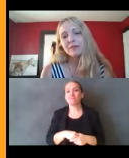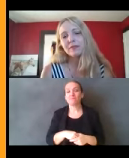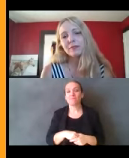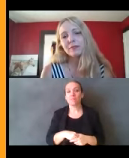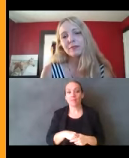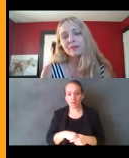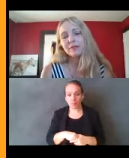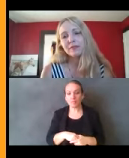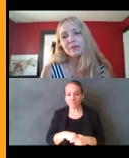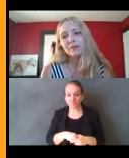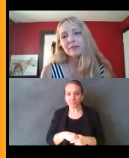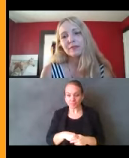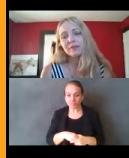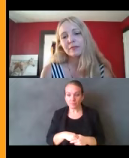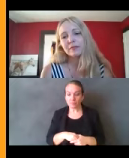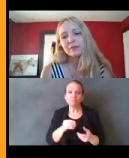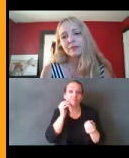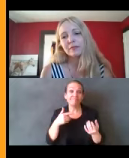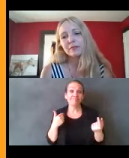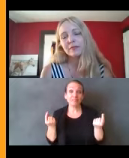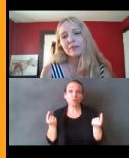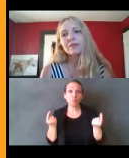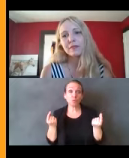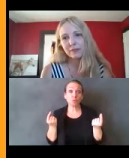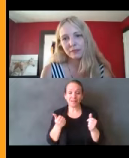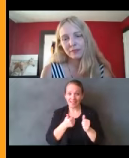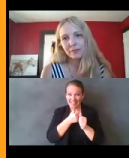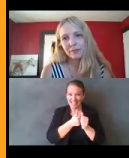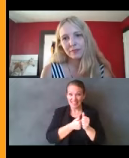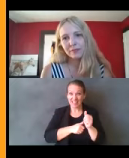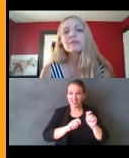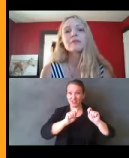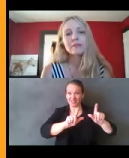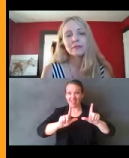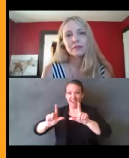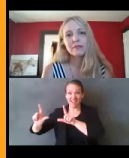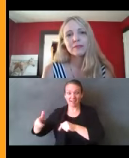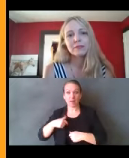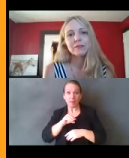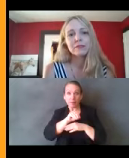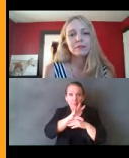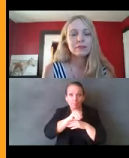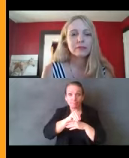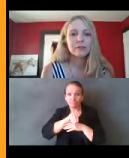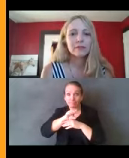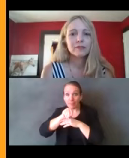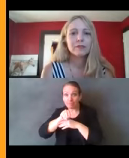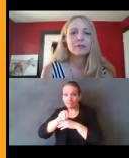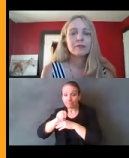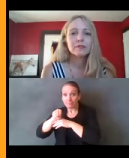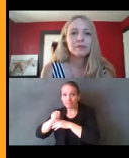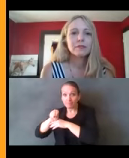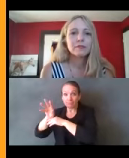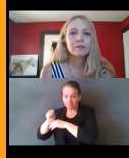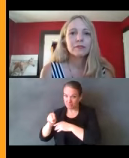I've been doing is on my phone, I've been taking a photograph of each of these pages. It's a depression or dementia and all the other